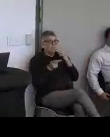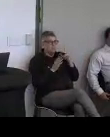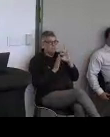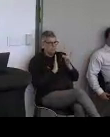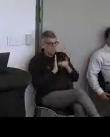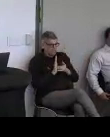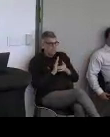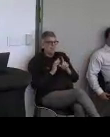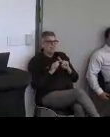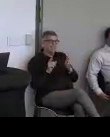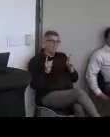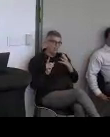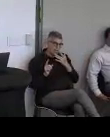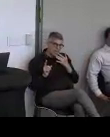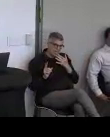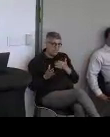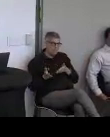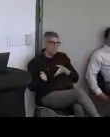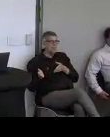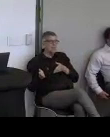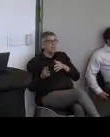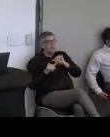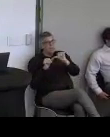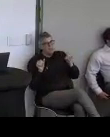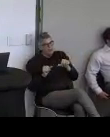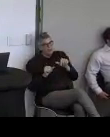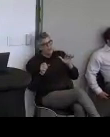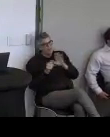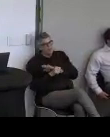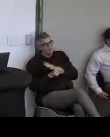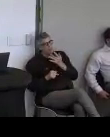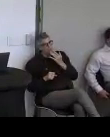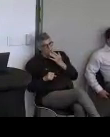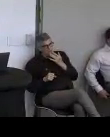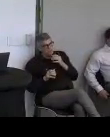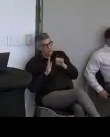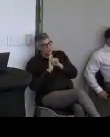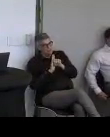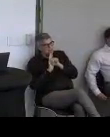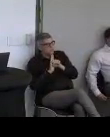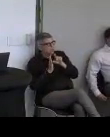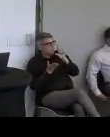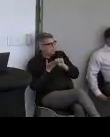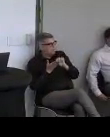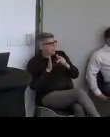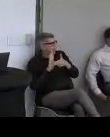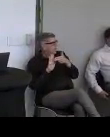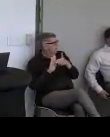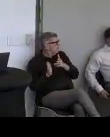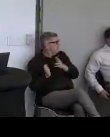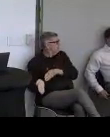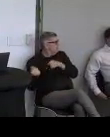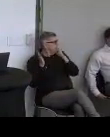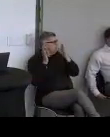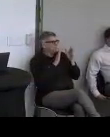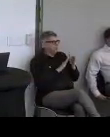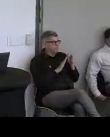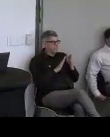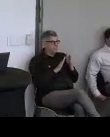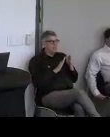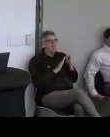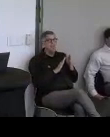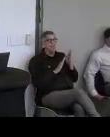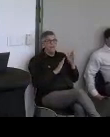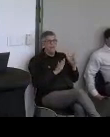sometimes with different colors, areas filled with color, symbols, and print labels. And the third image is of the